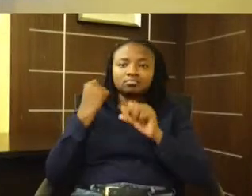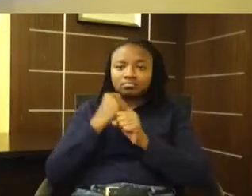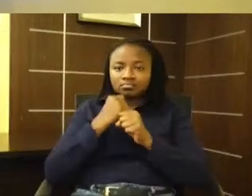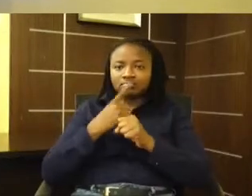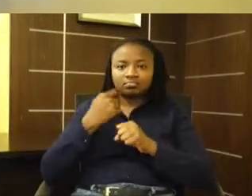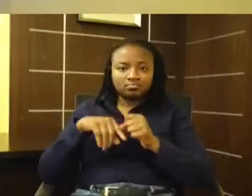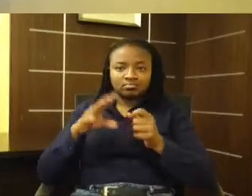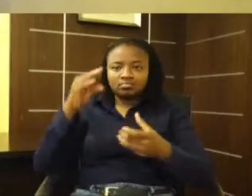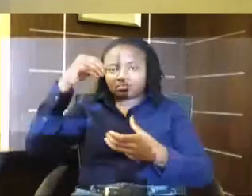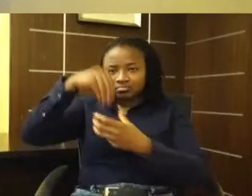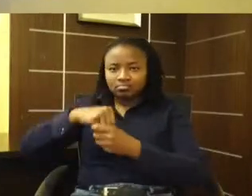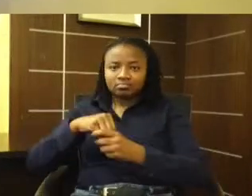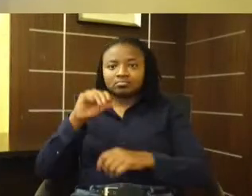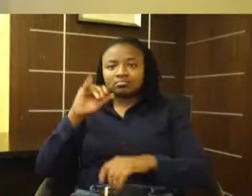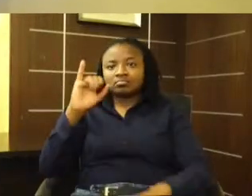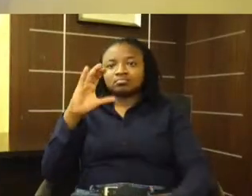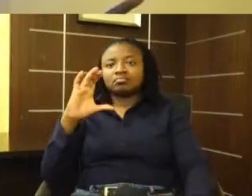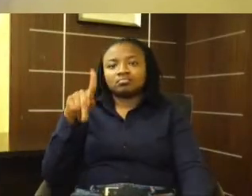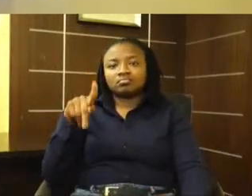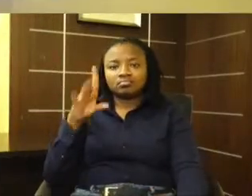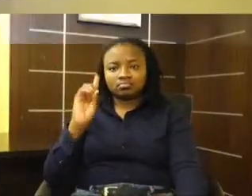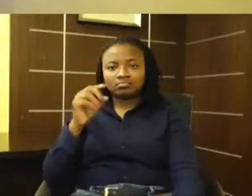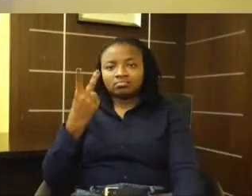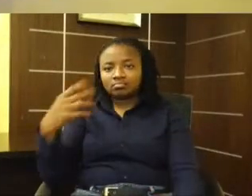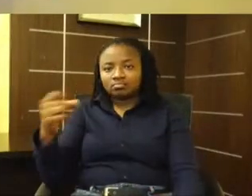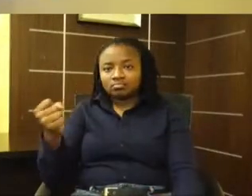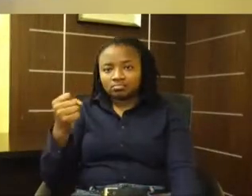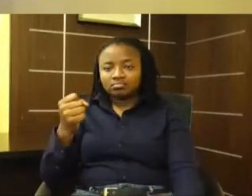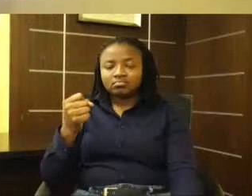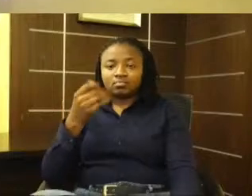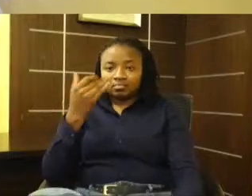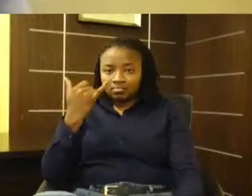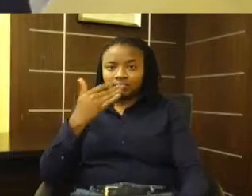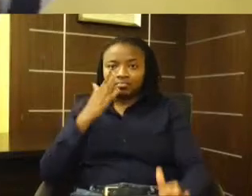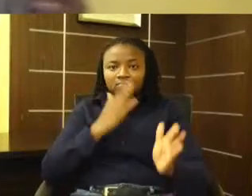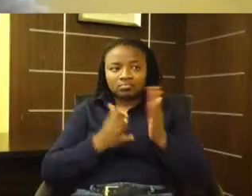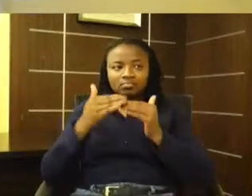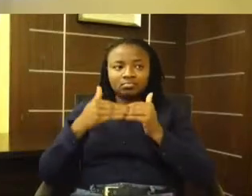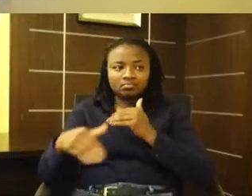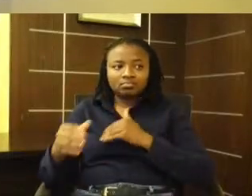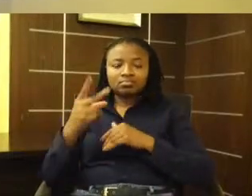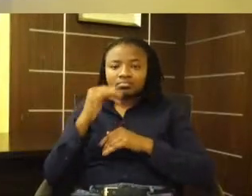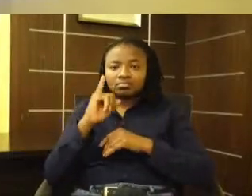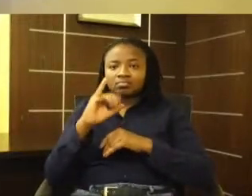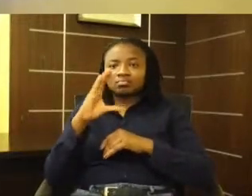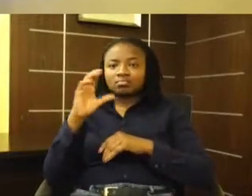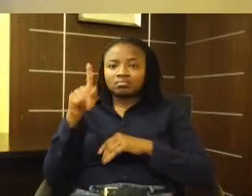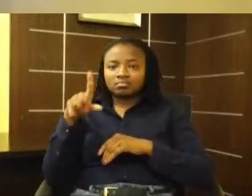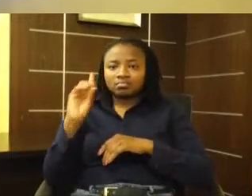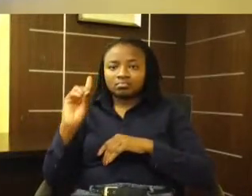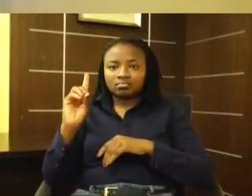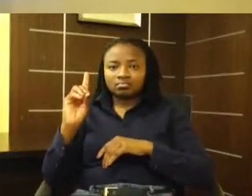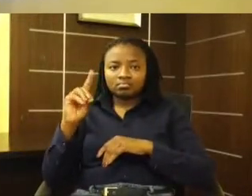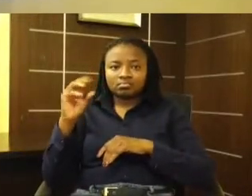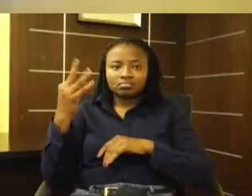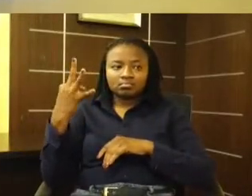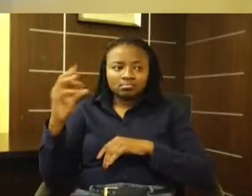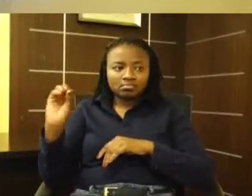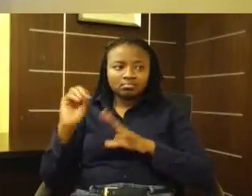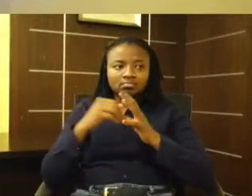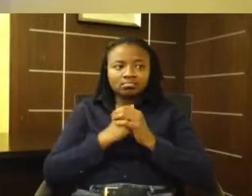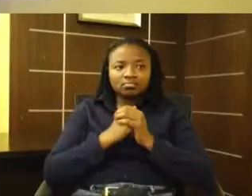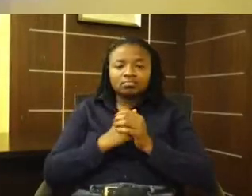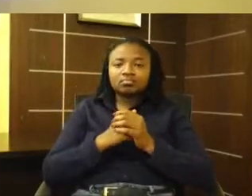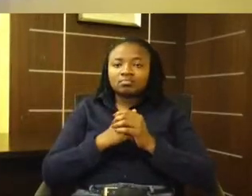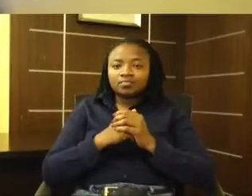in the ICPD 25, coming to ICPD 30. So on behalf of everyone, we want to say